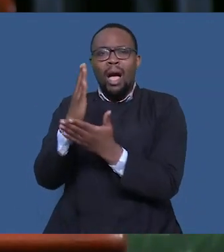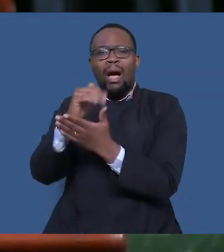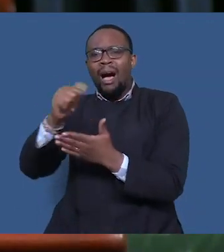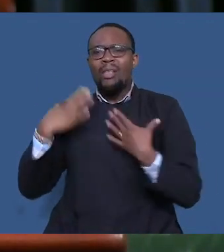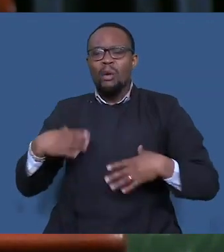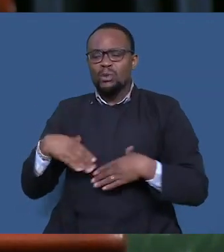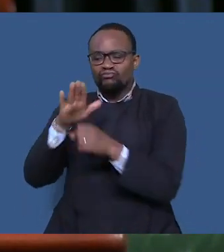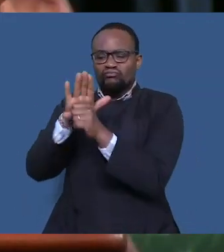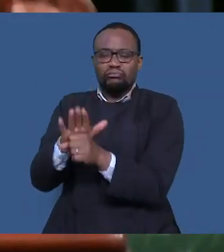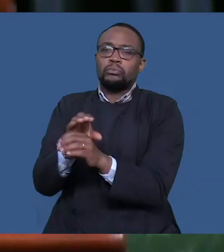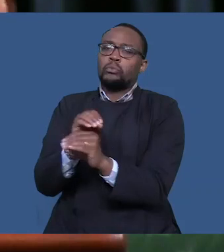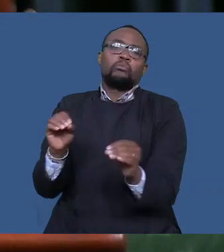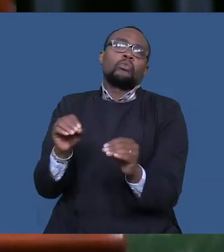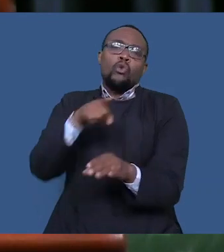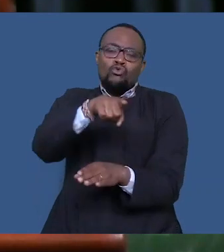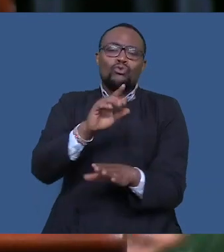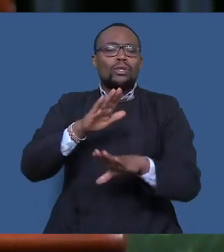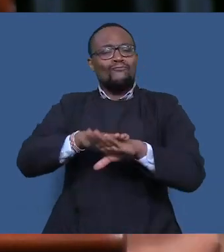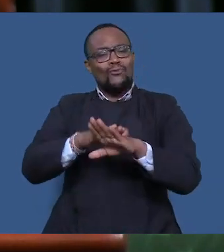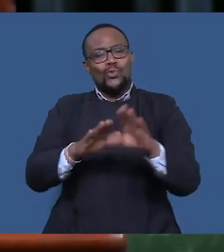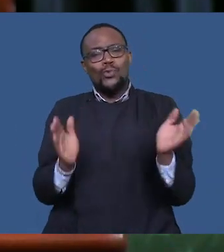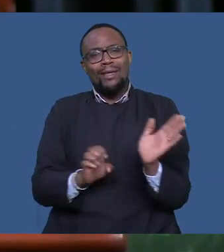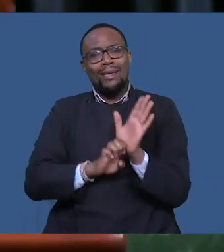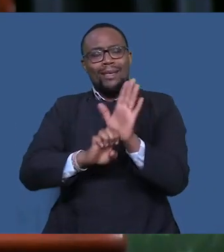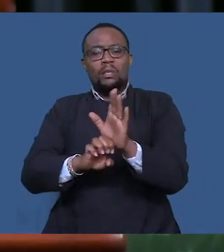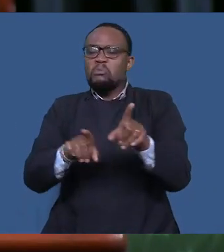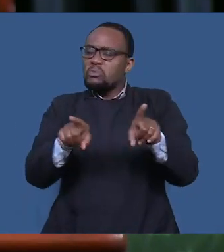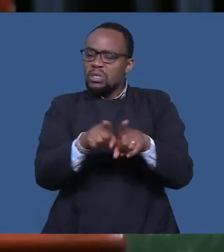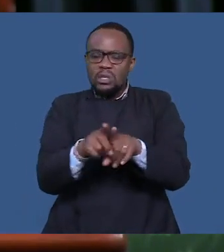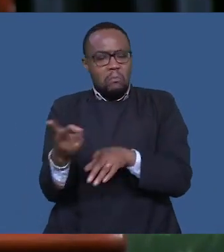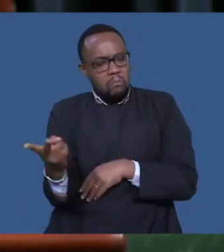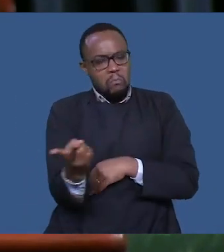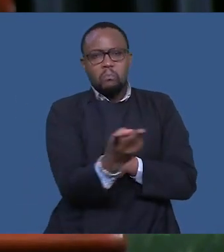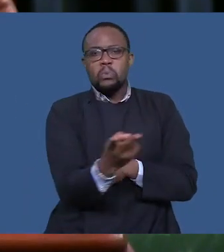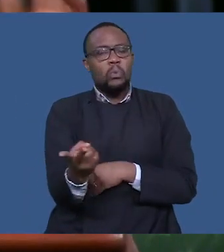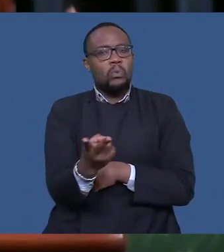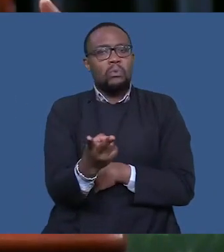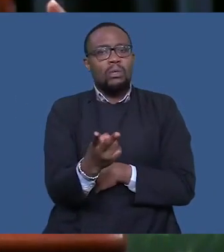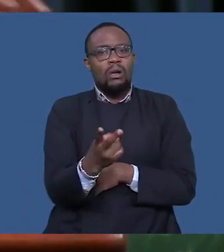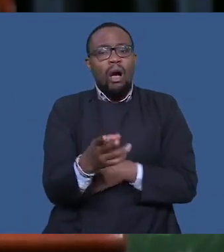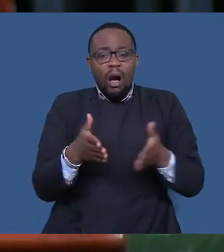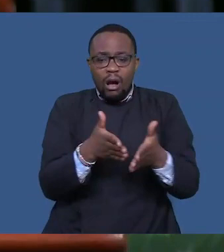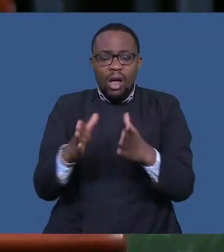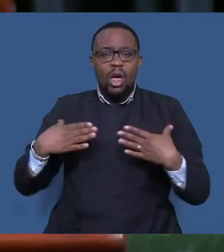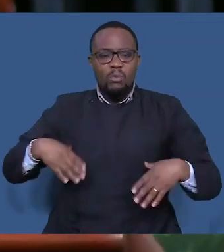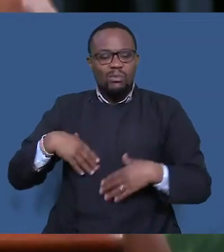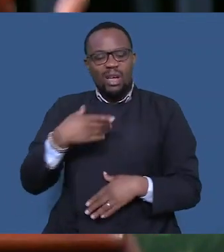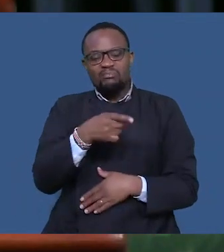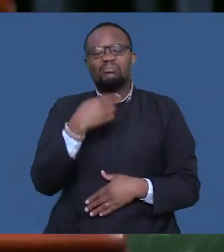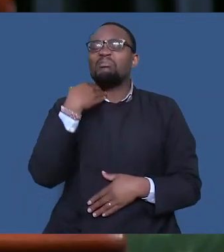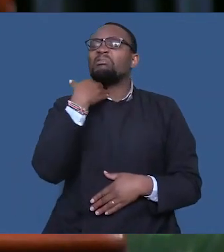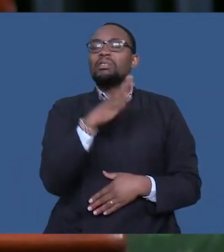up this mandate that God has actually assigned you. And it is the same for Titus, that do not allow anyone to despise you.